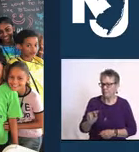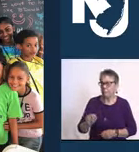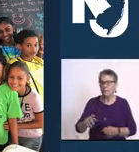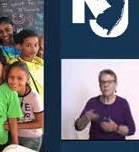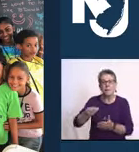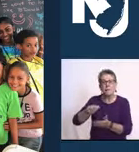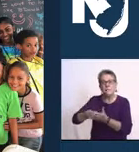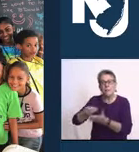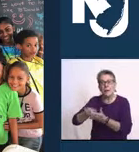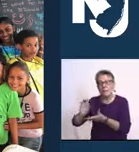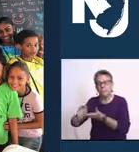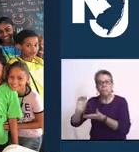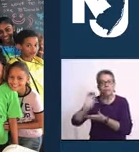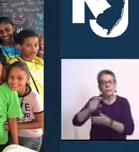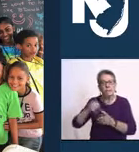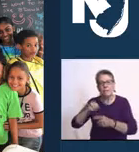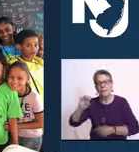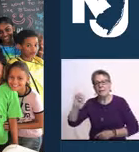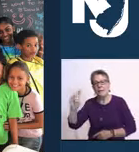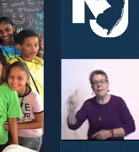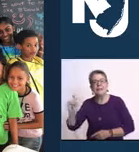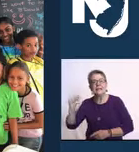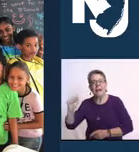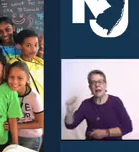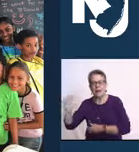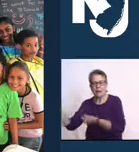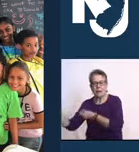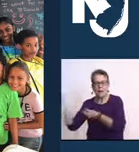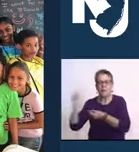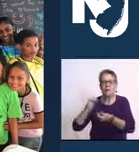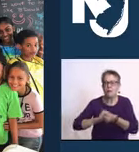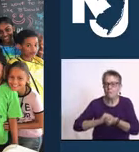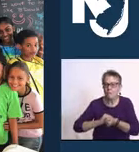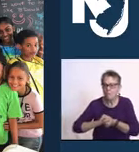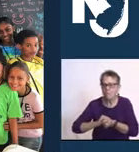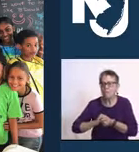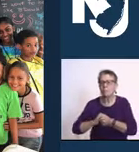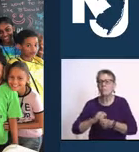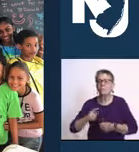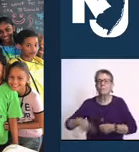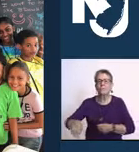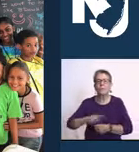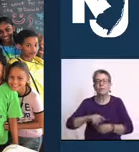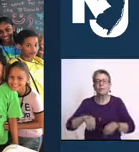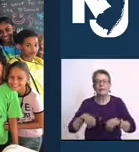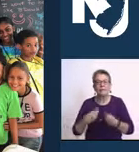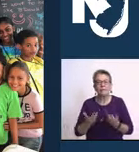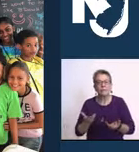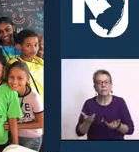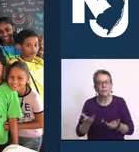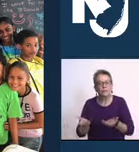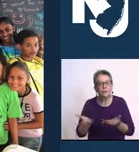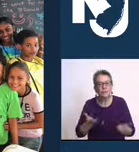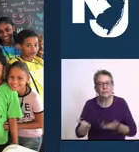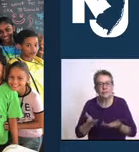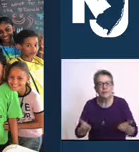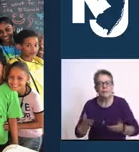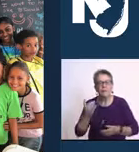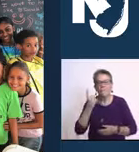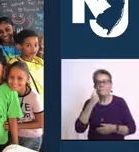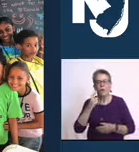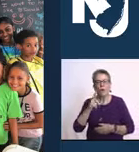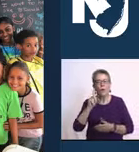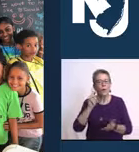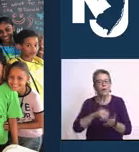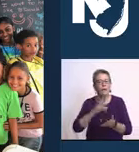children. Throughout the past 23 months, the club has hosted virtual school for children, maintained its summer camp program,